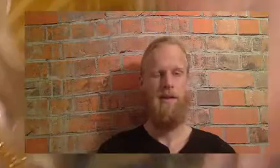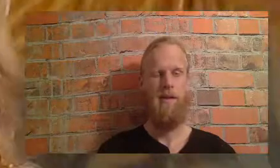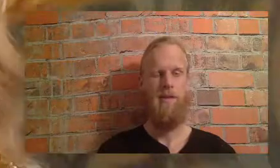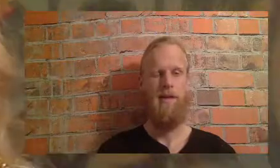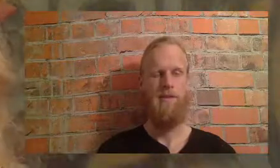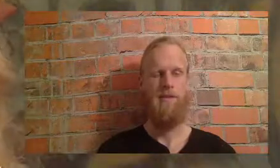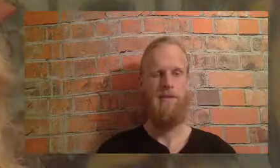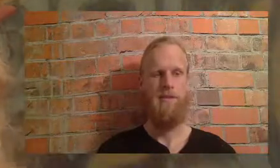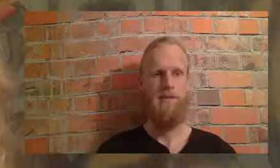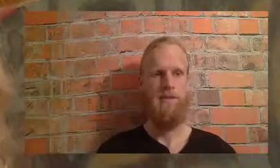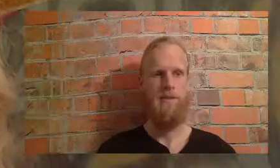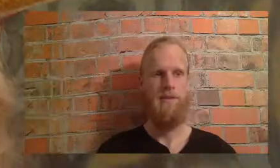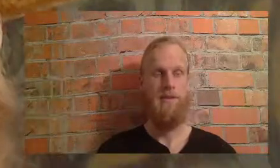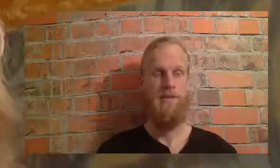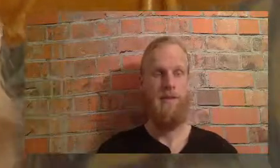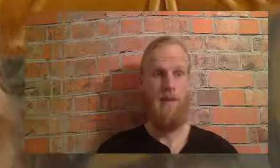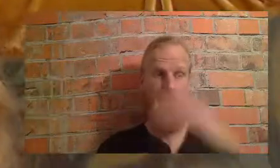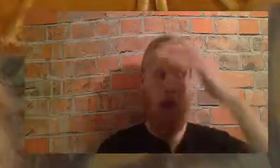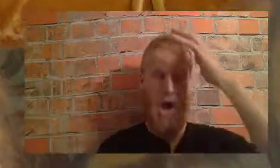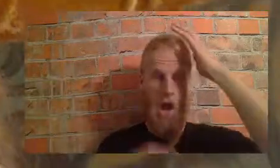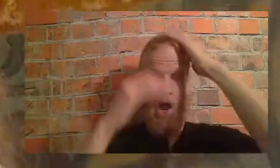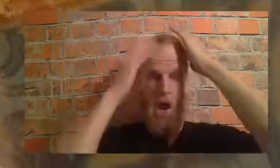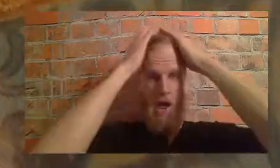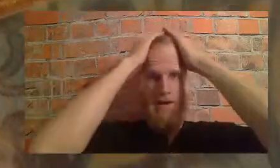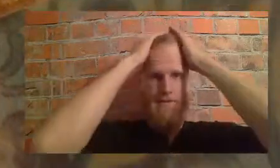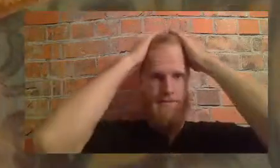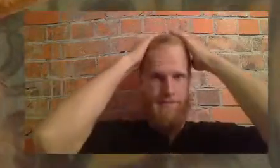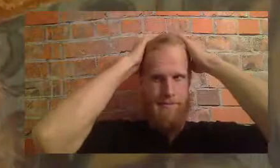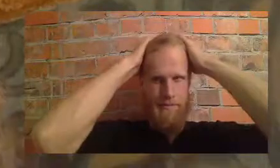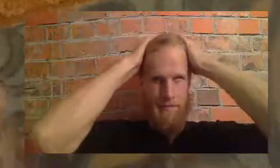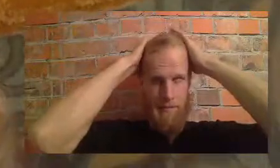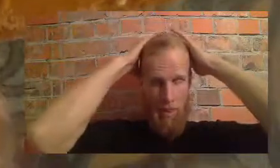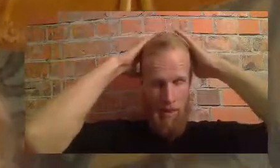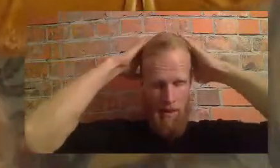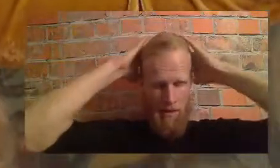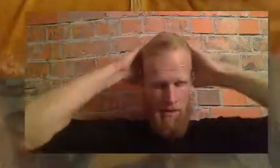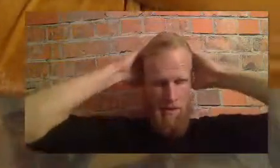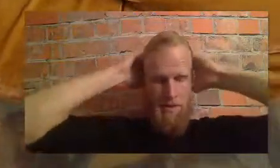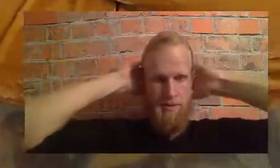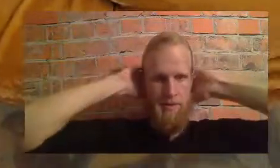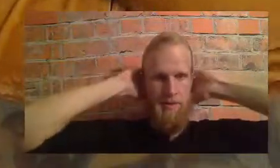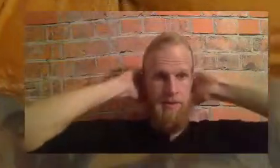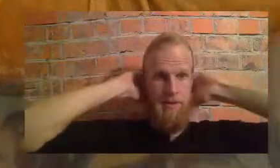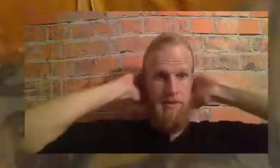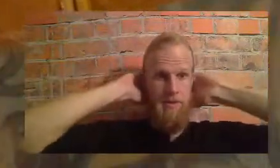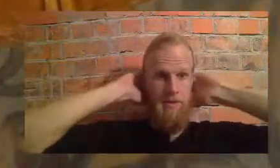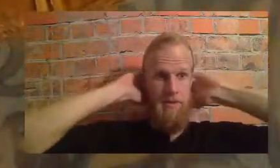Tapping the top of the head. This part of me is so used to this pain.